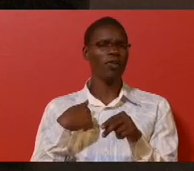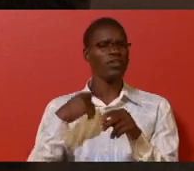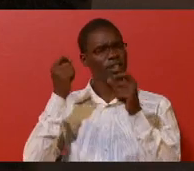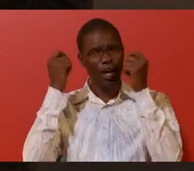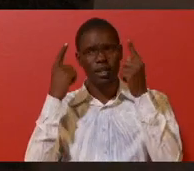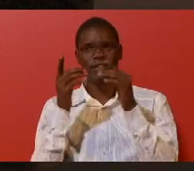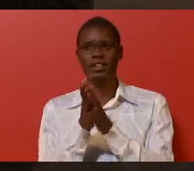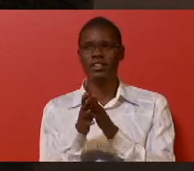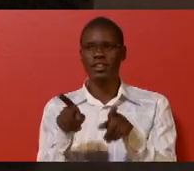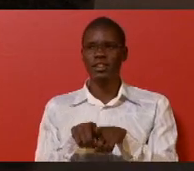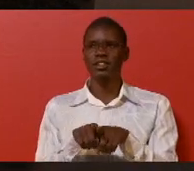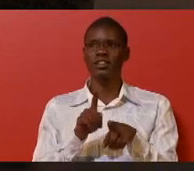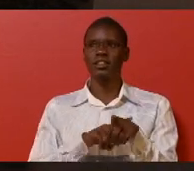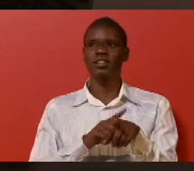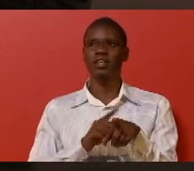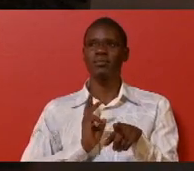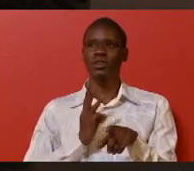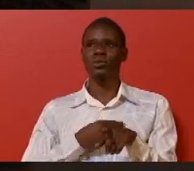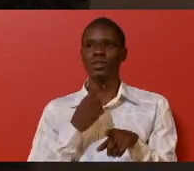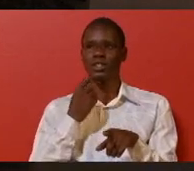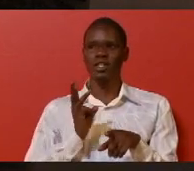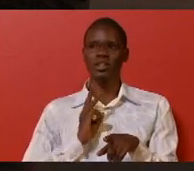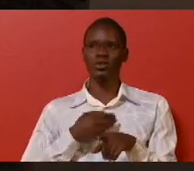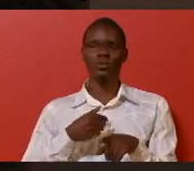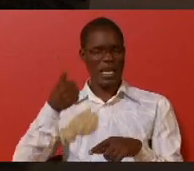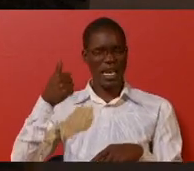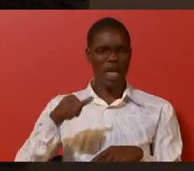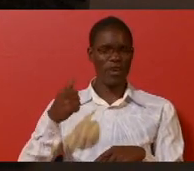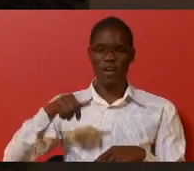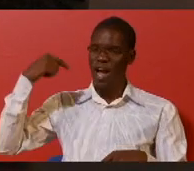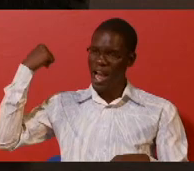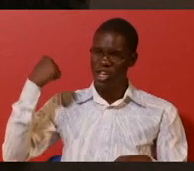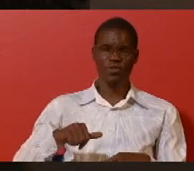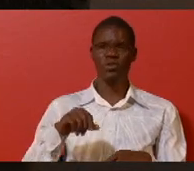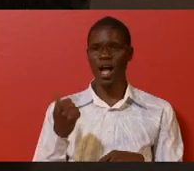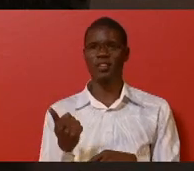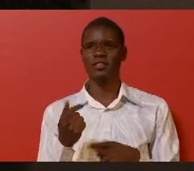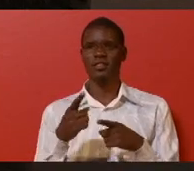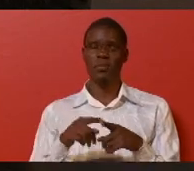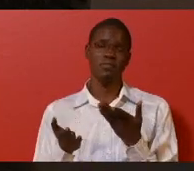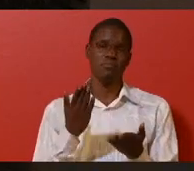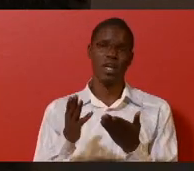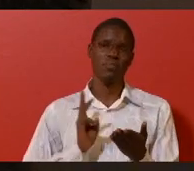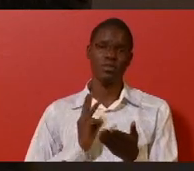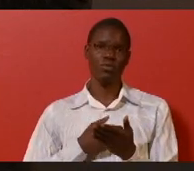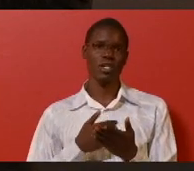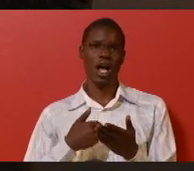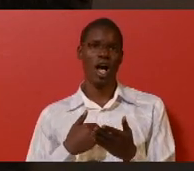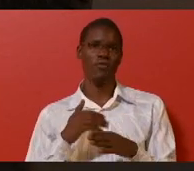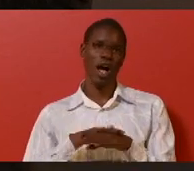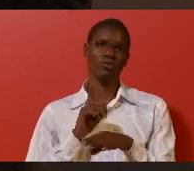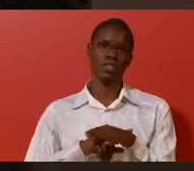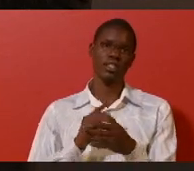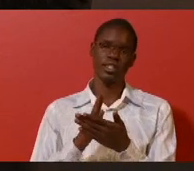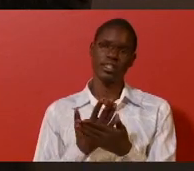Have a conversation. As Elaine already said, we never refuse one another. It may not be a good time because we're not always feeling well. You know, some of us